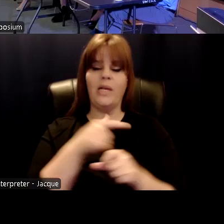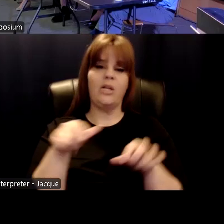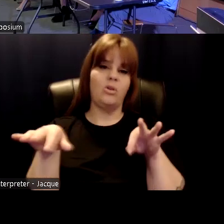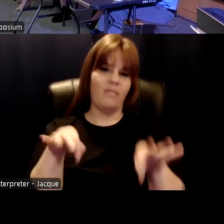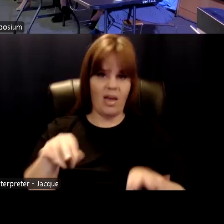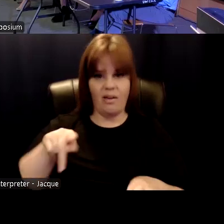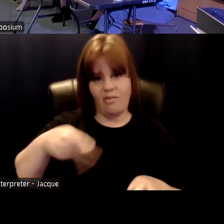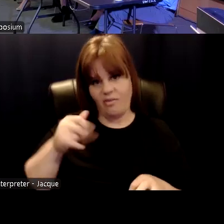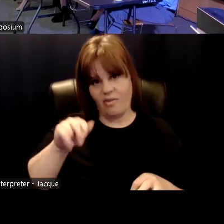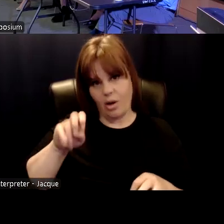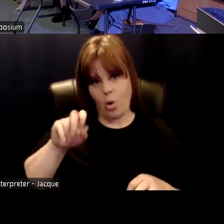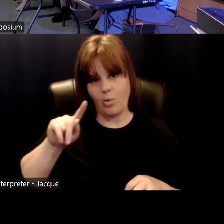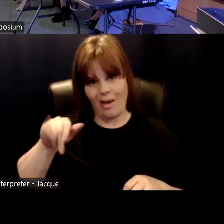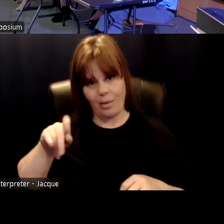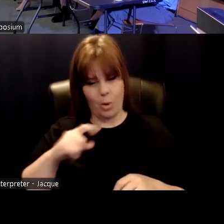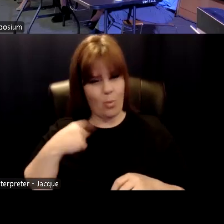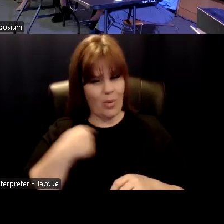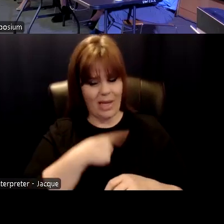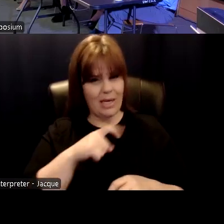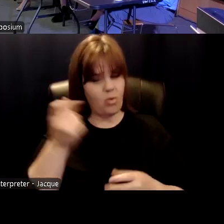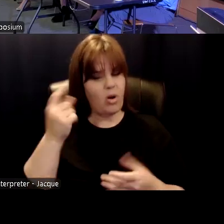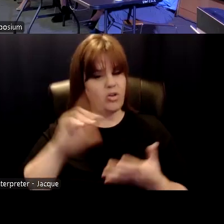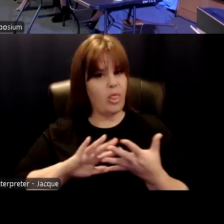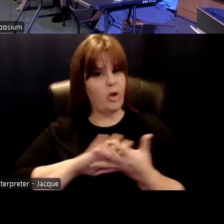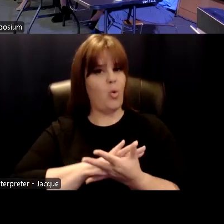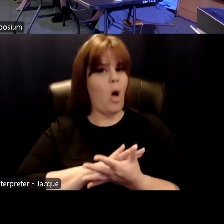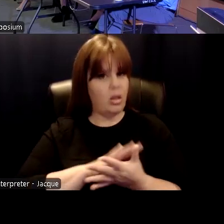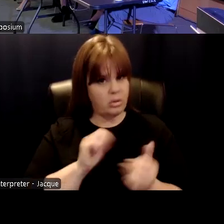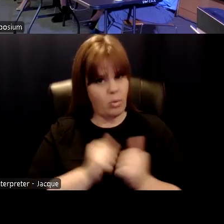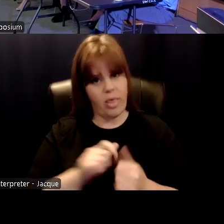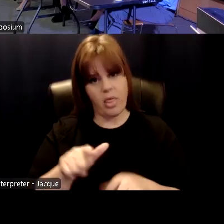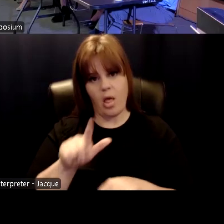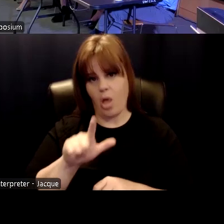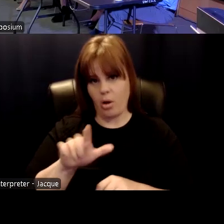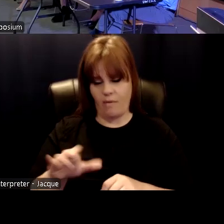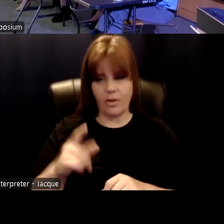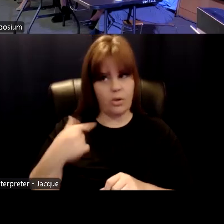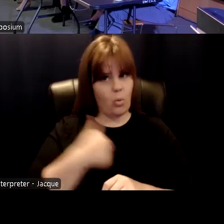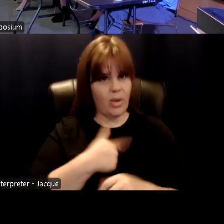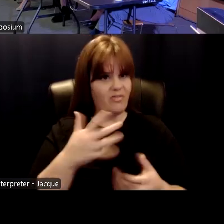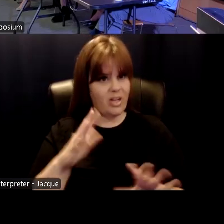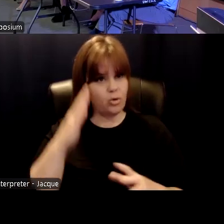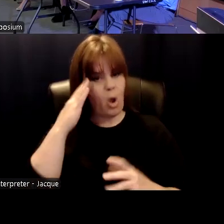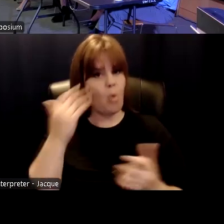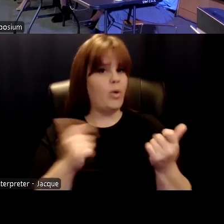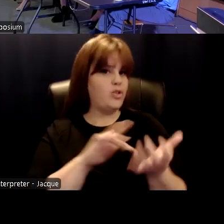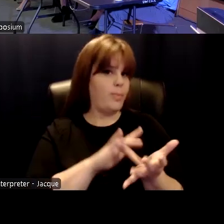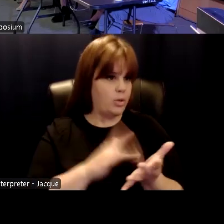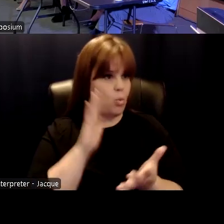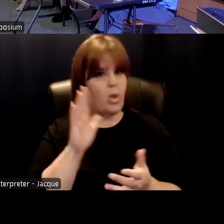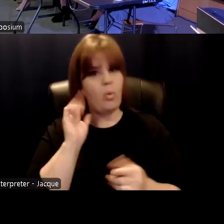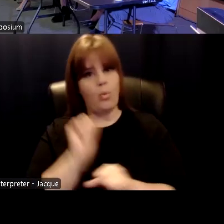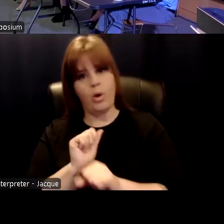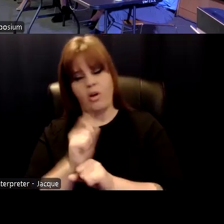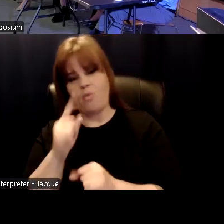the nuance within long COVID so that we know which drugs are going to work for which symptoms, which phenotypes. I really want to highlight, like I